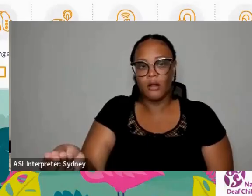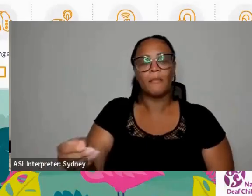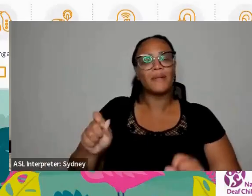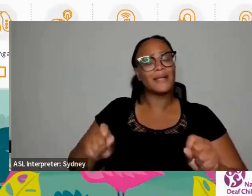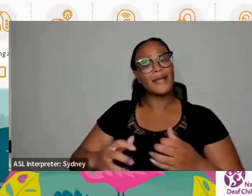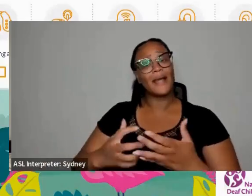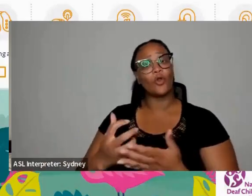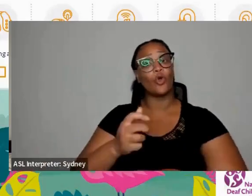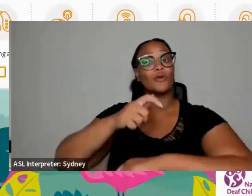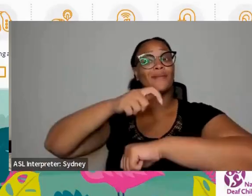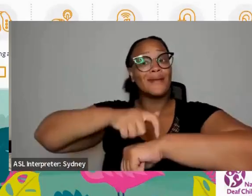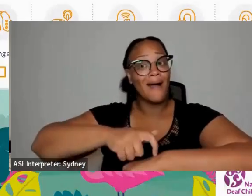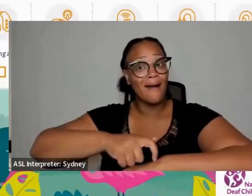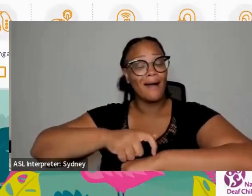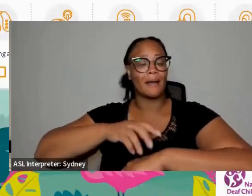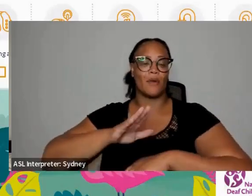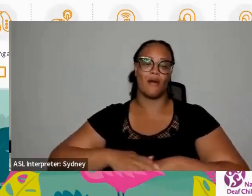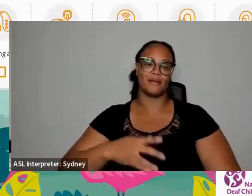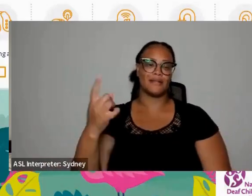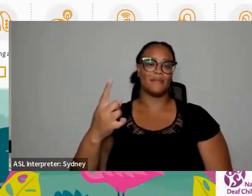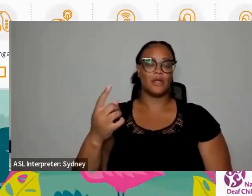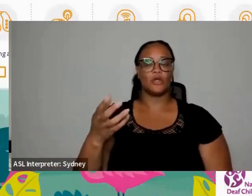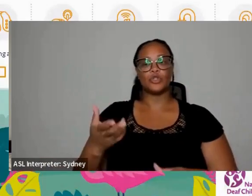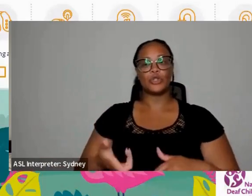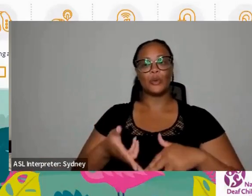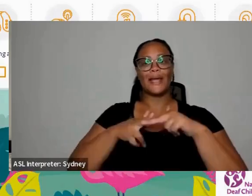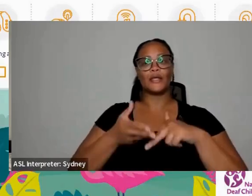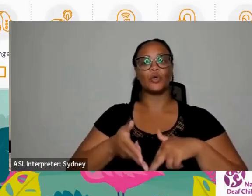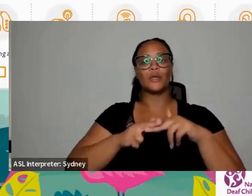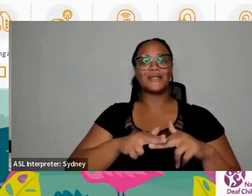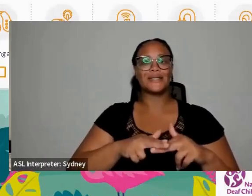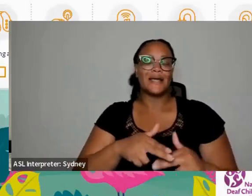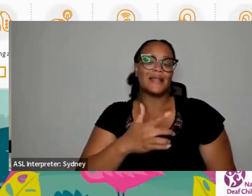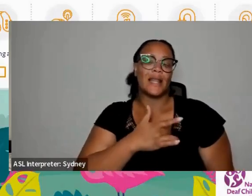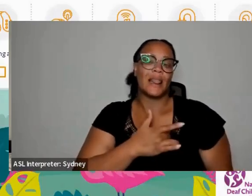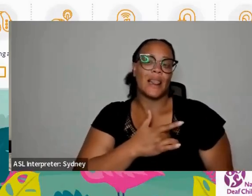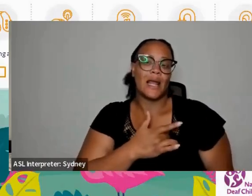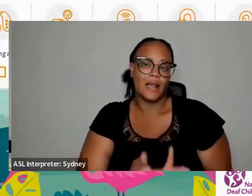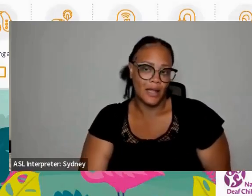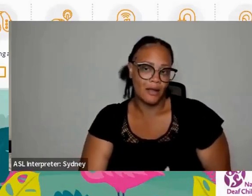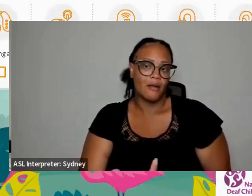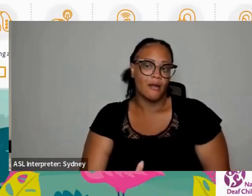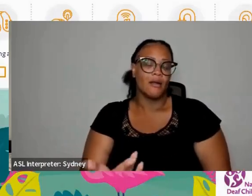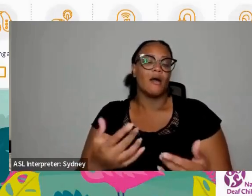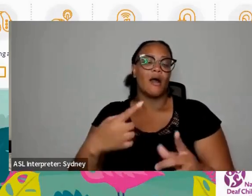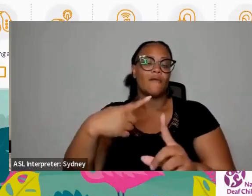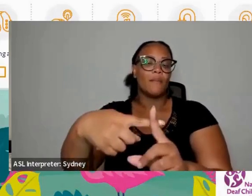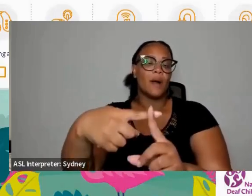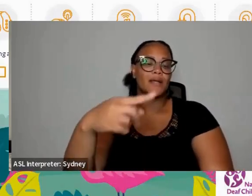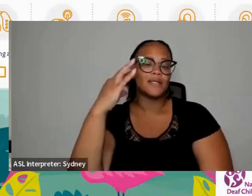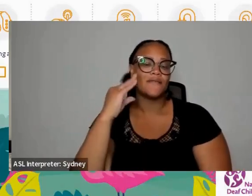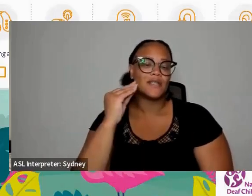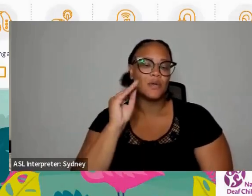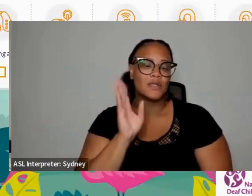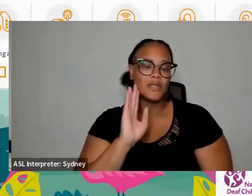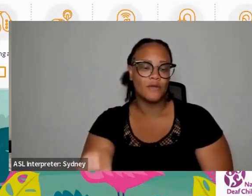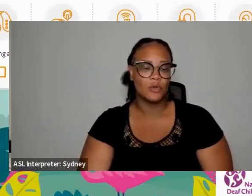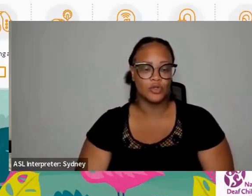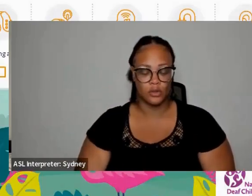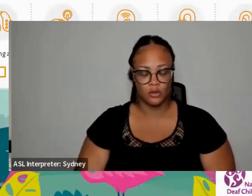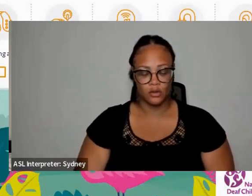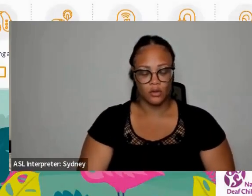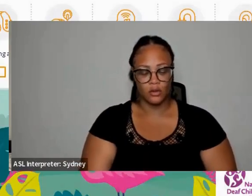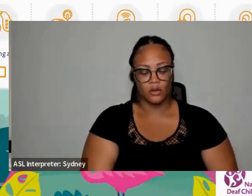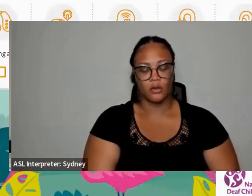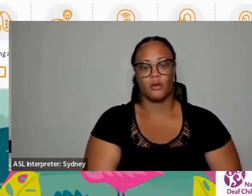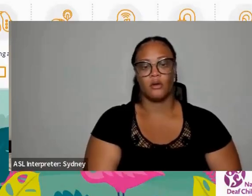to help sort of increase the likelihood that that's going to be a positive experience. And then like Sharon said, start out small. The first